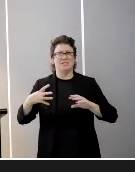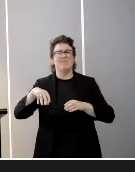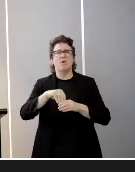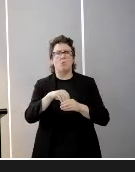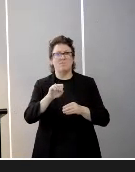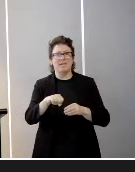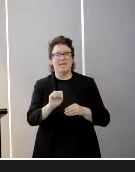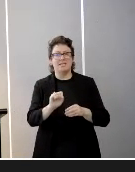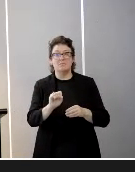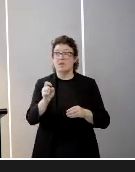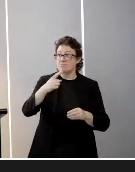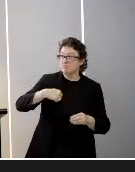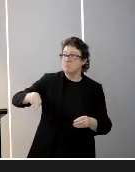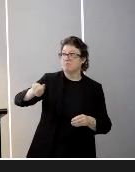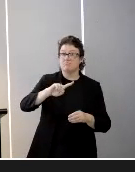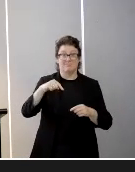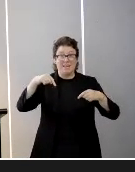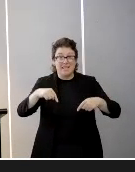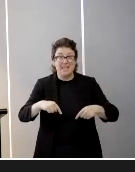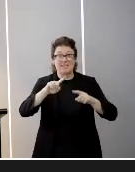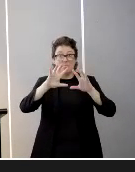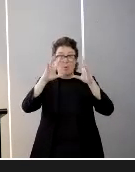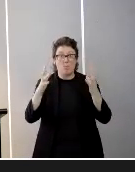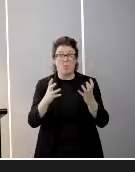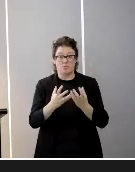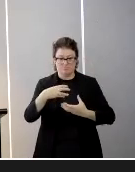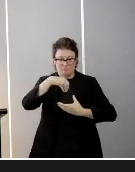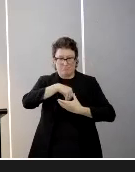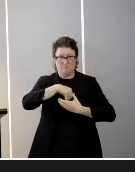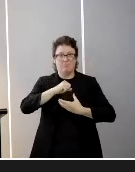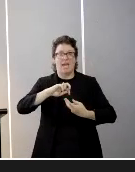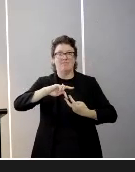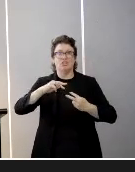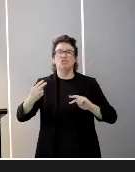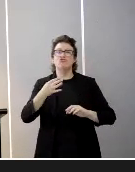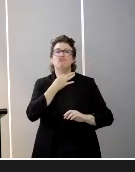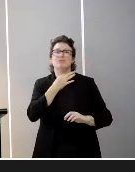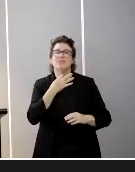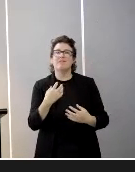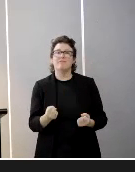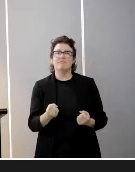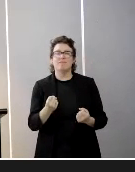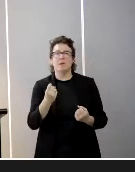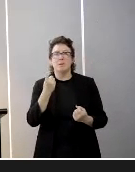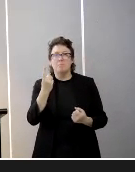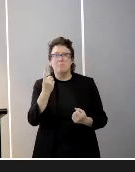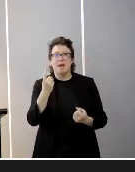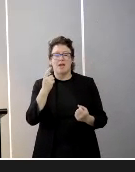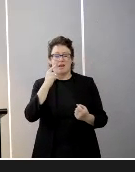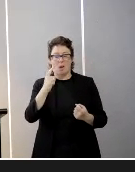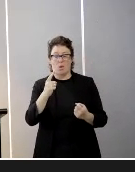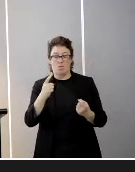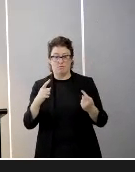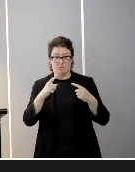means that everyone in this room and everyone in the world carries some genetic risk. But it's a question of crossing a